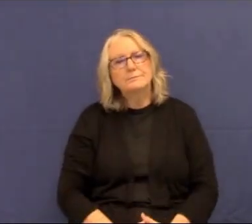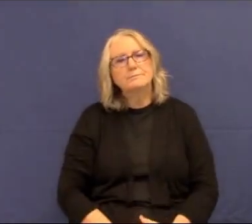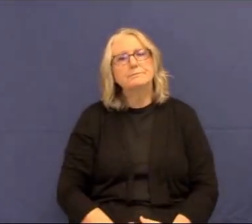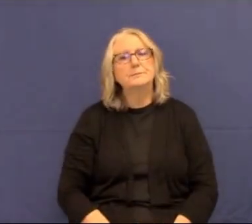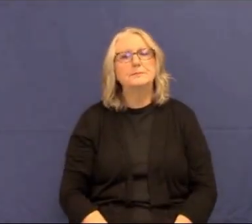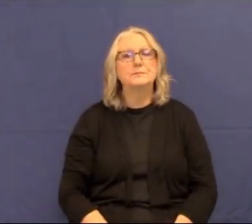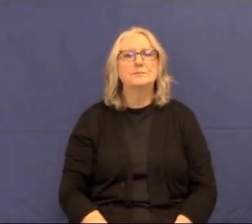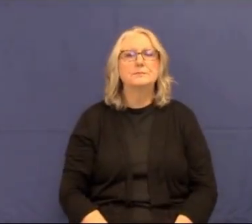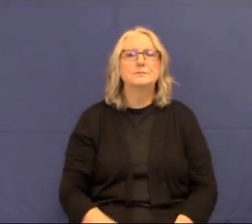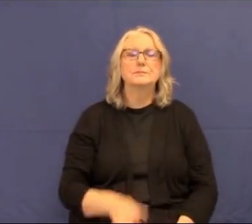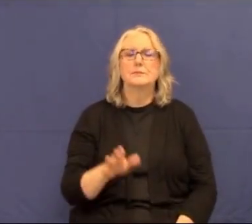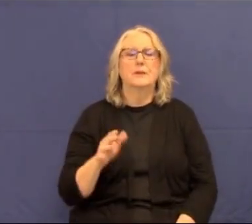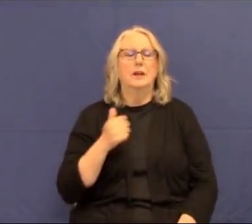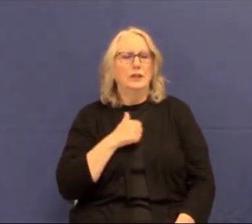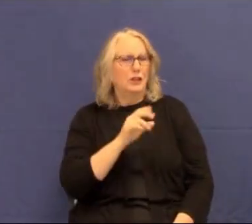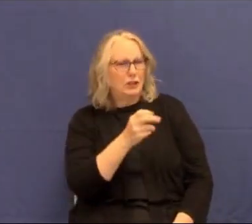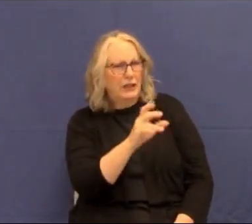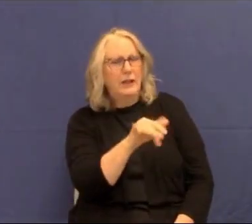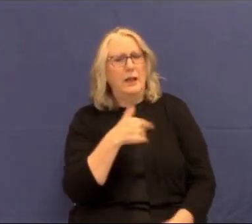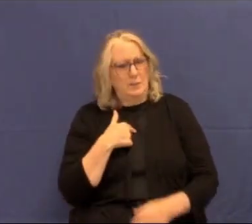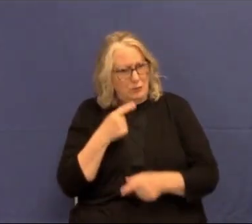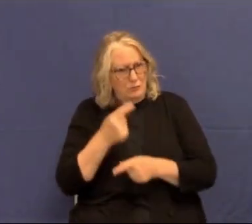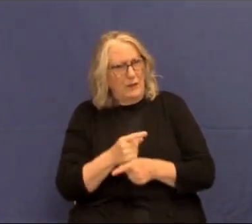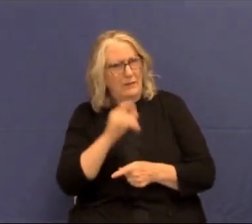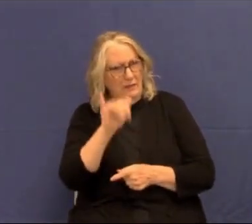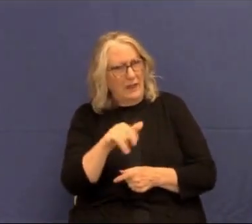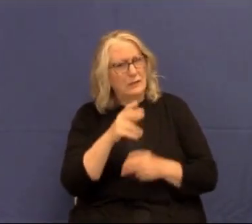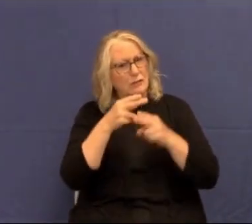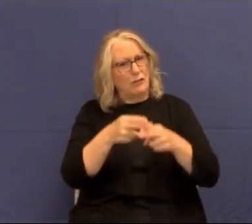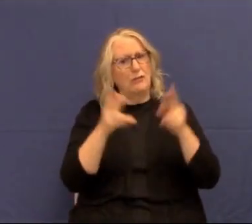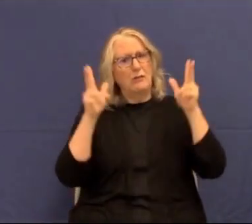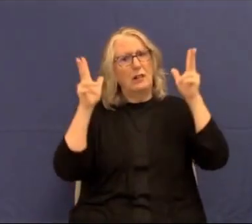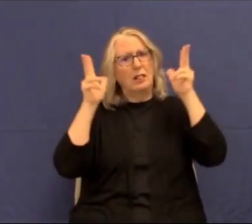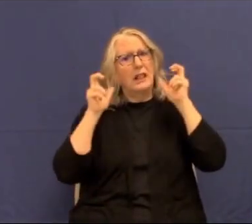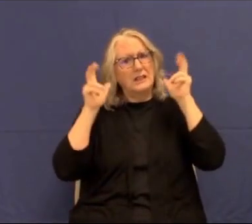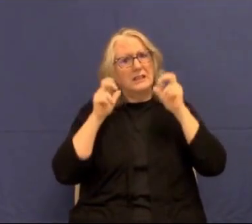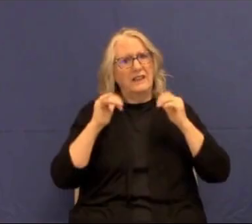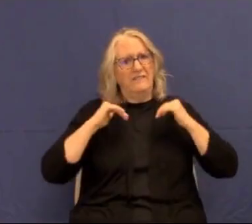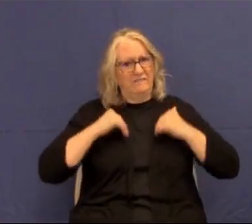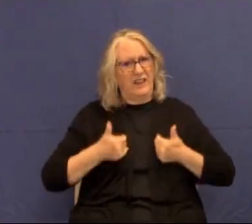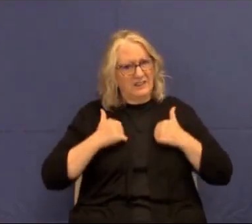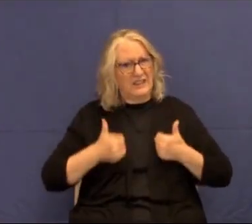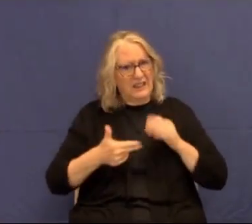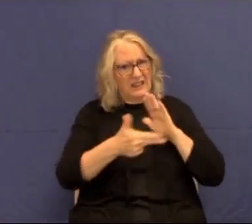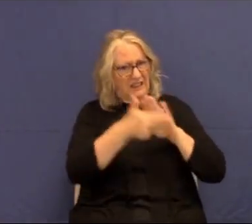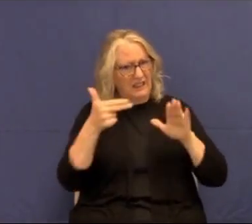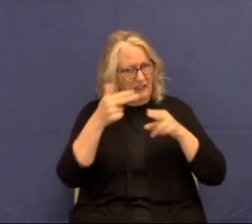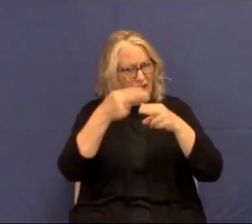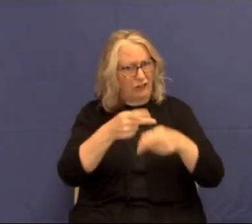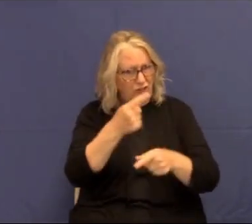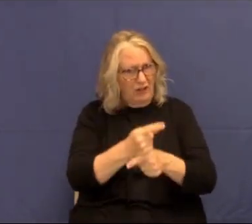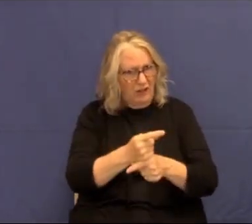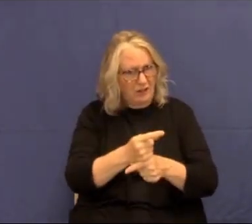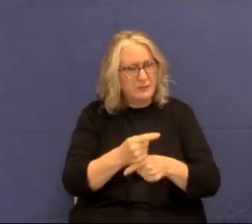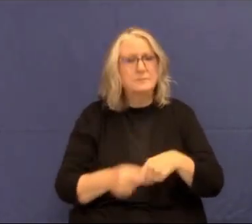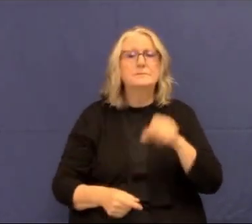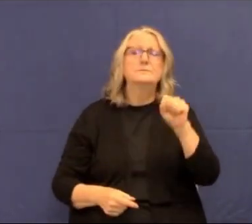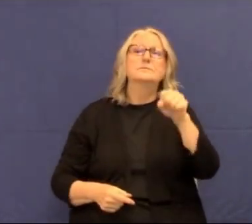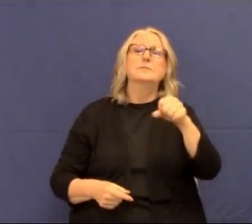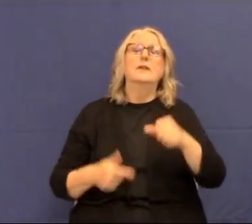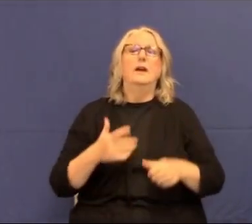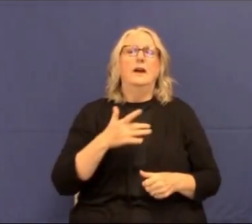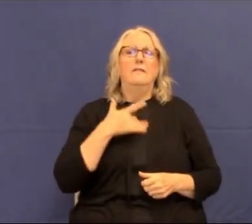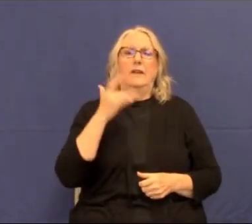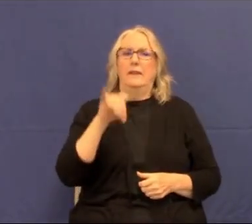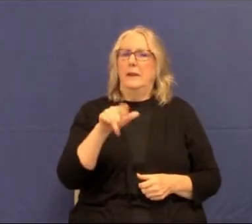do it. If I'm sorry, Shelley, if I'm correct, that's listening fatigue, right? That would be what we call that.